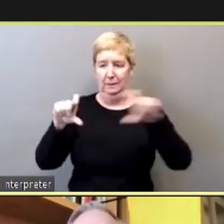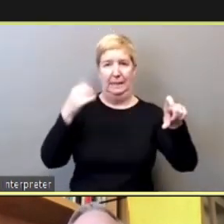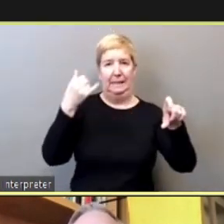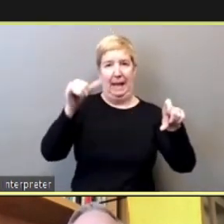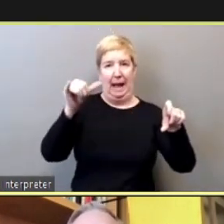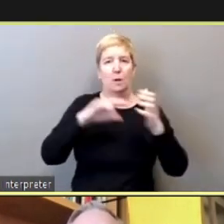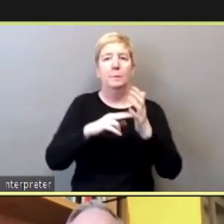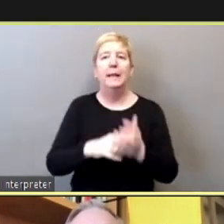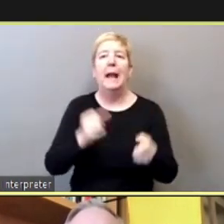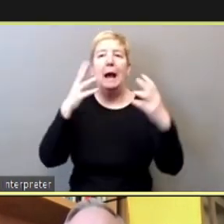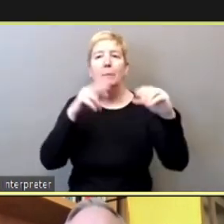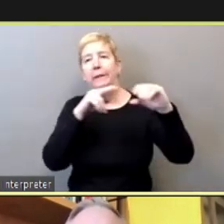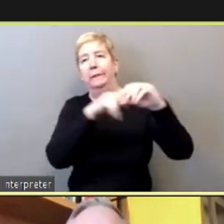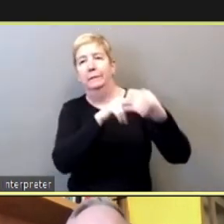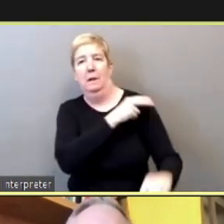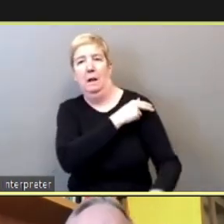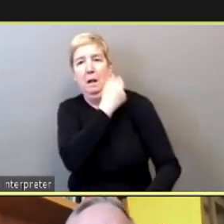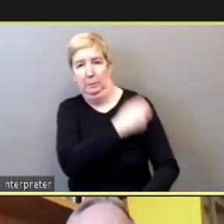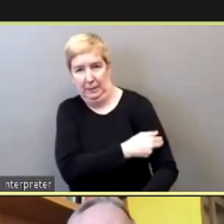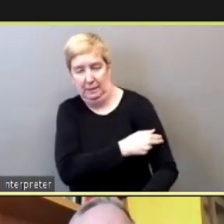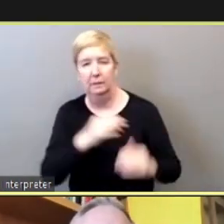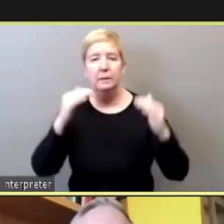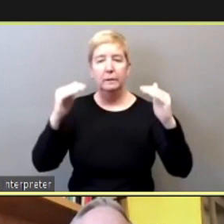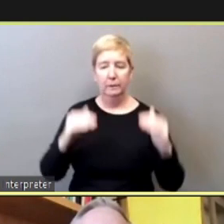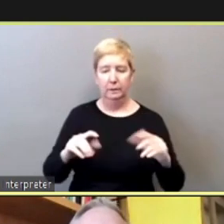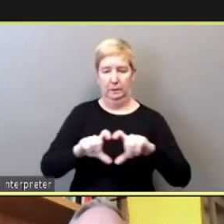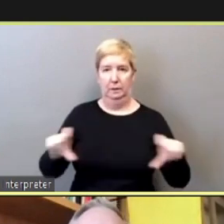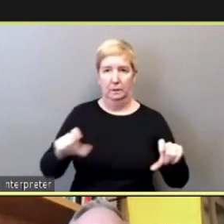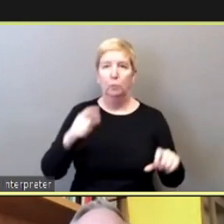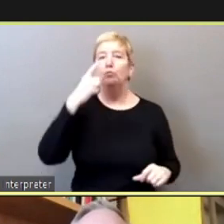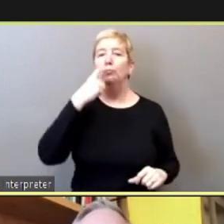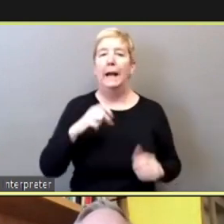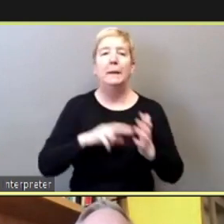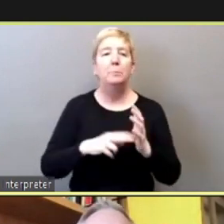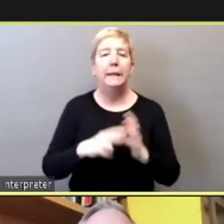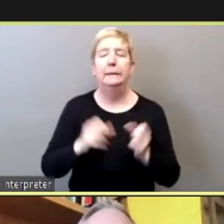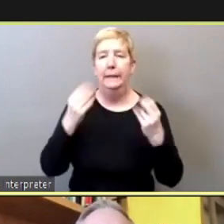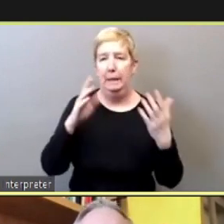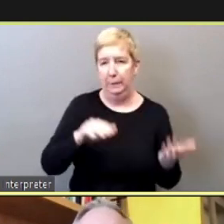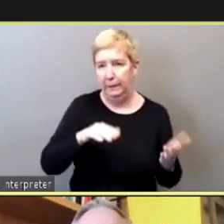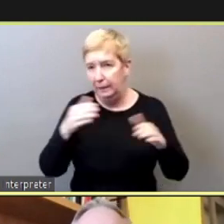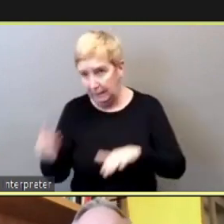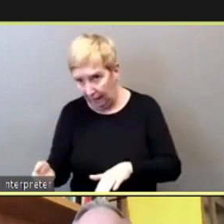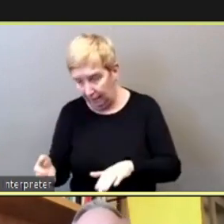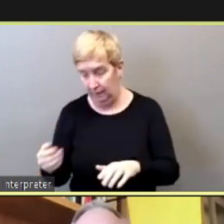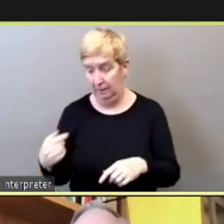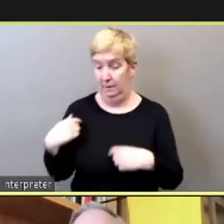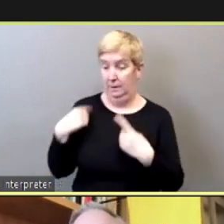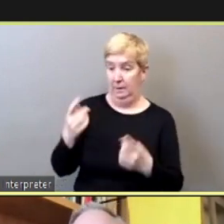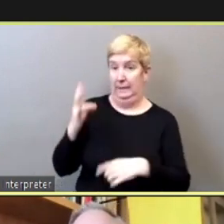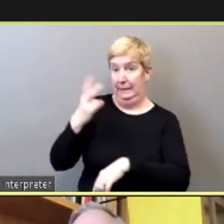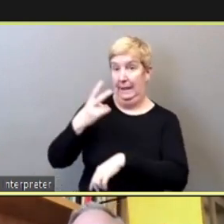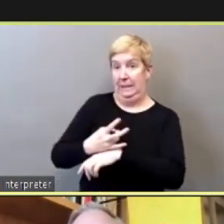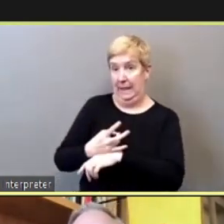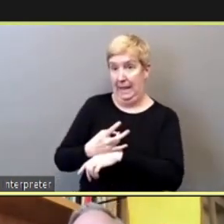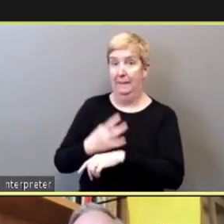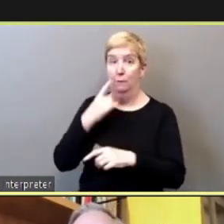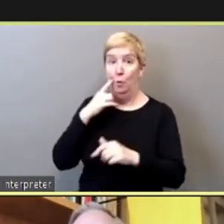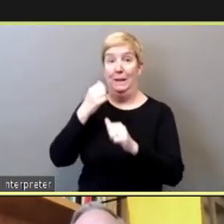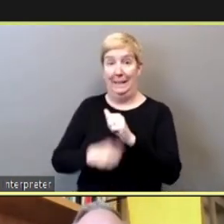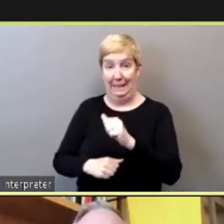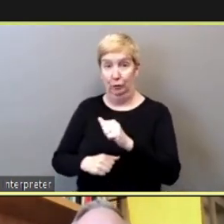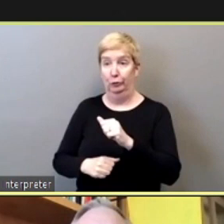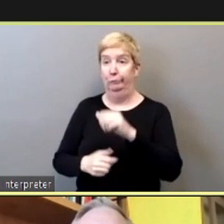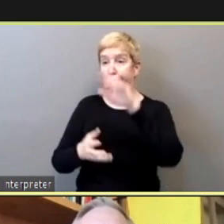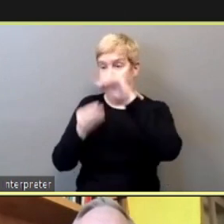hospitalizations, pink, red is deaths. Again, 7-day rolling average for all 3. And